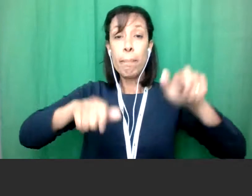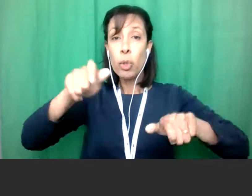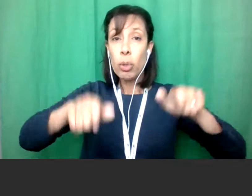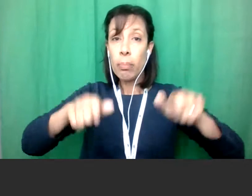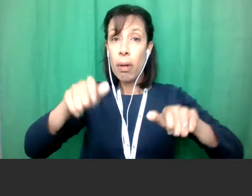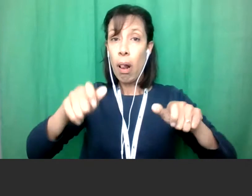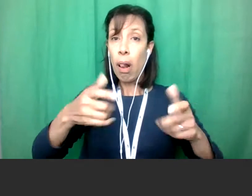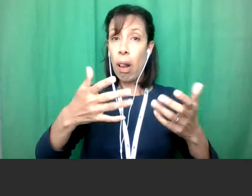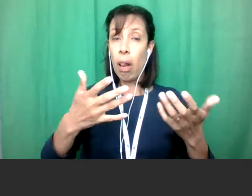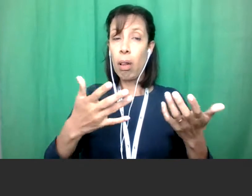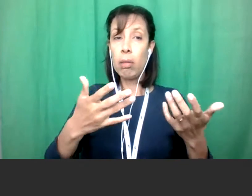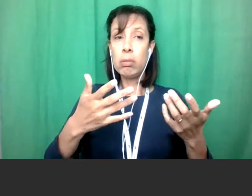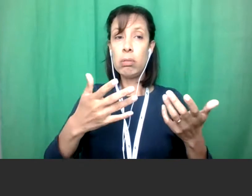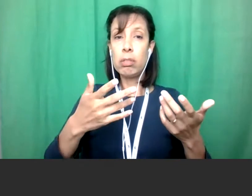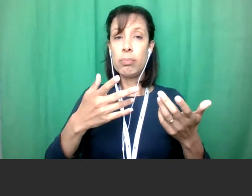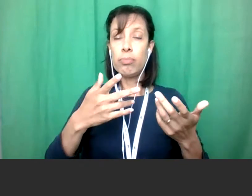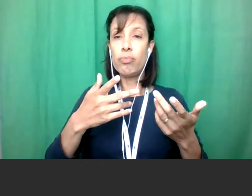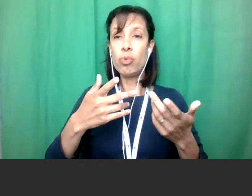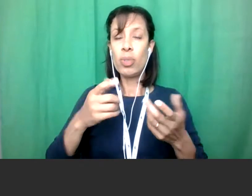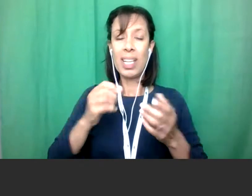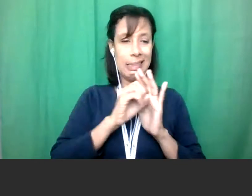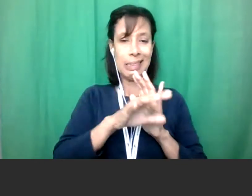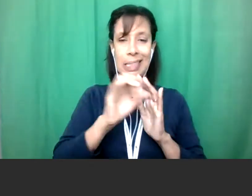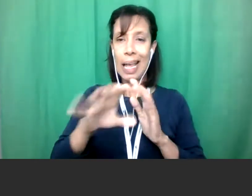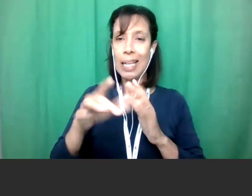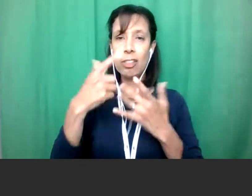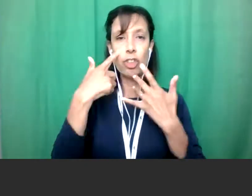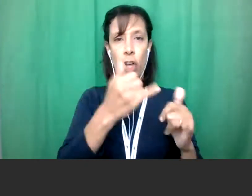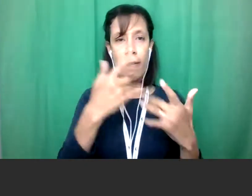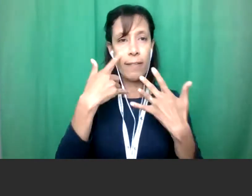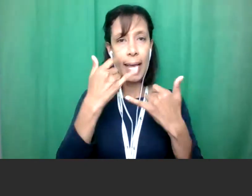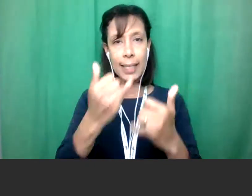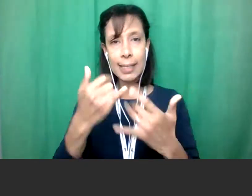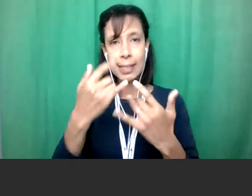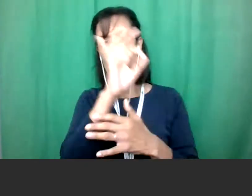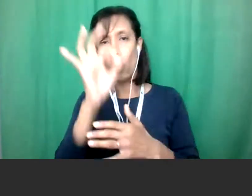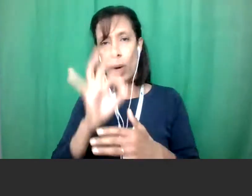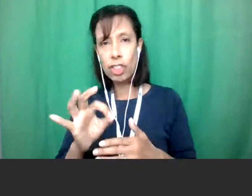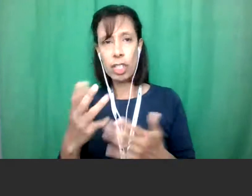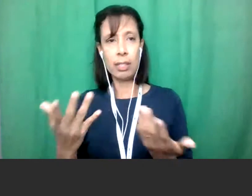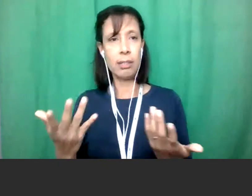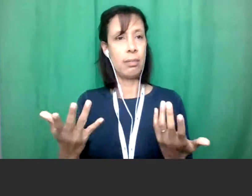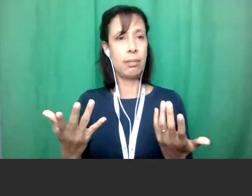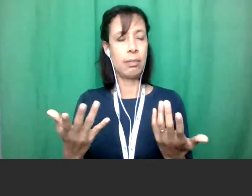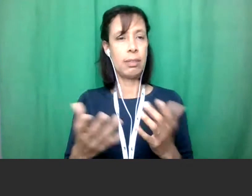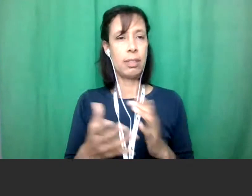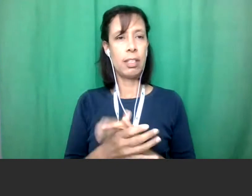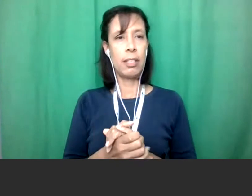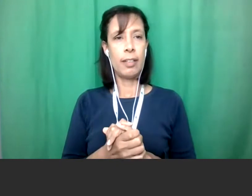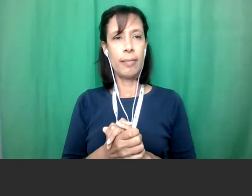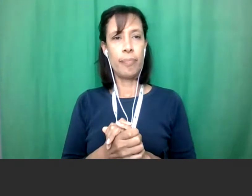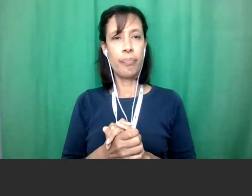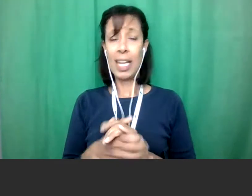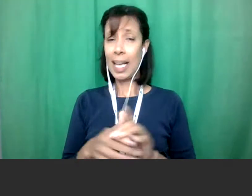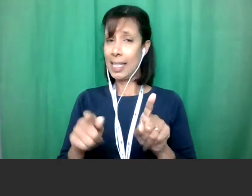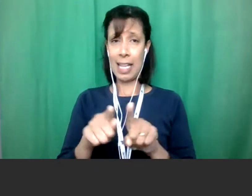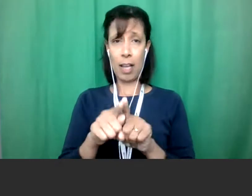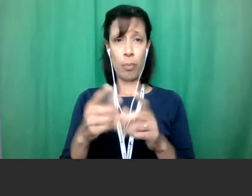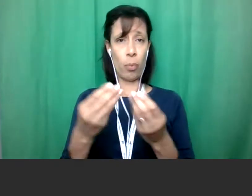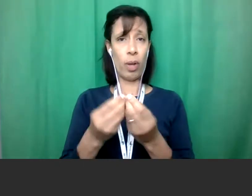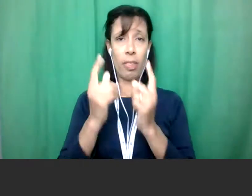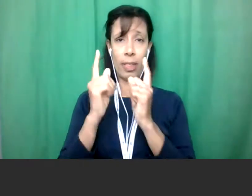questionnaires or surveys. You could potentially send teacher participants questionnaires or